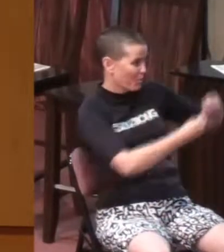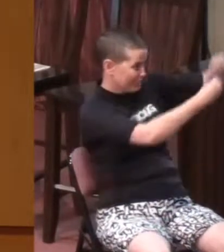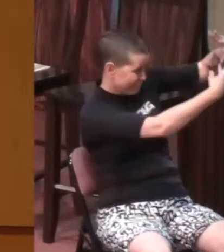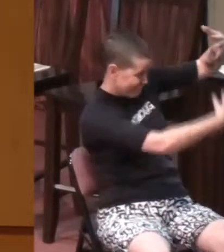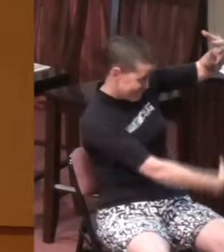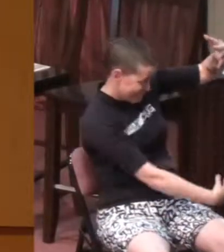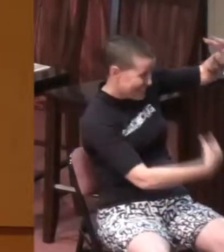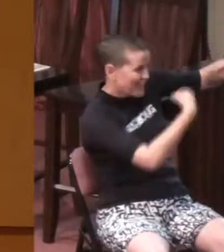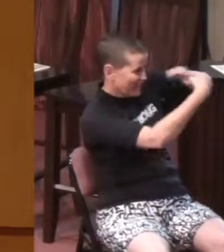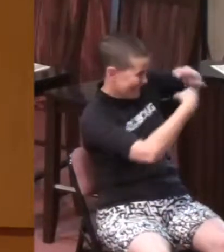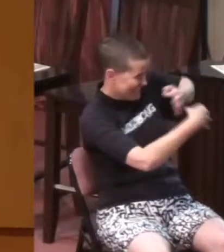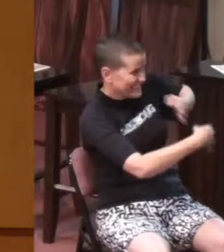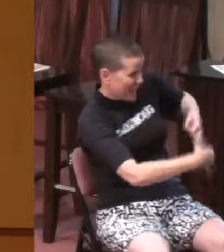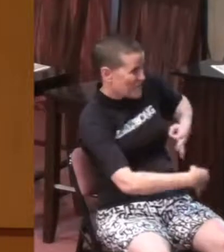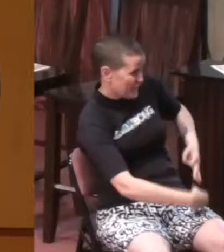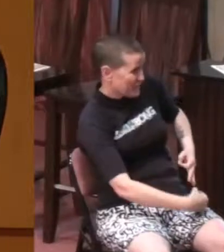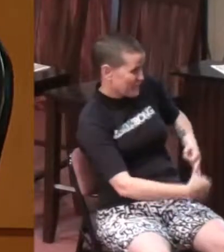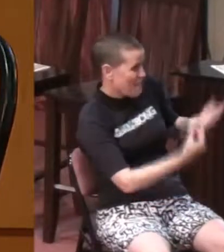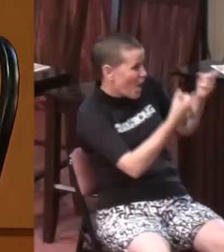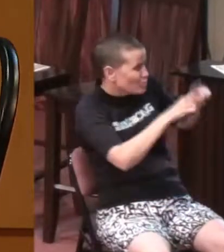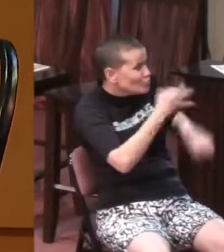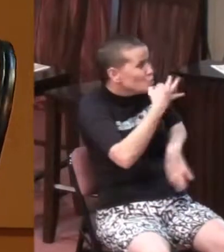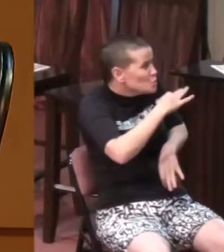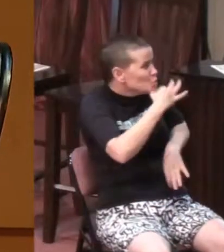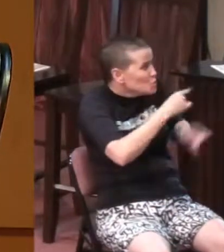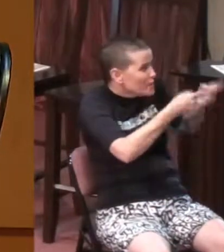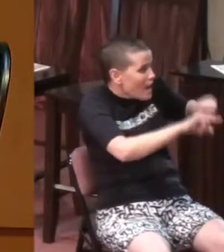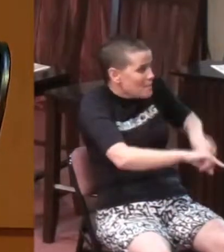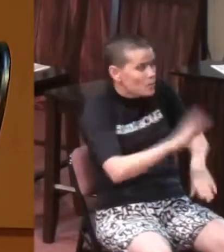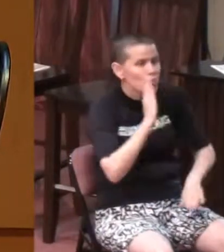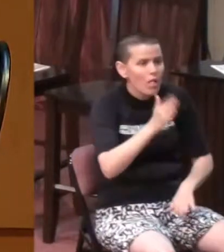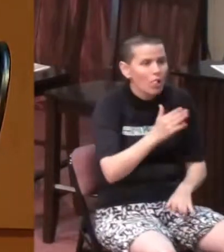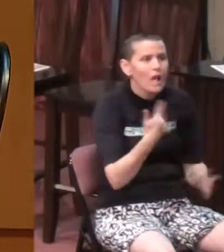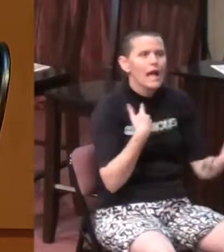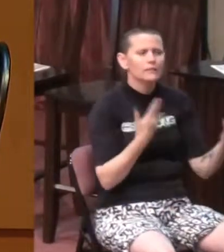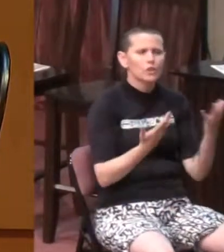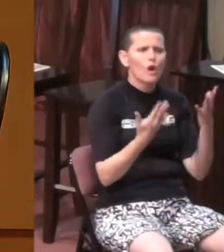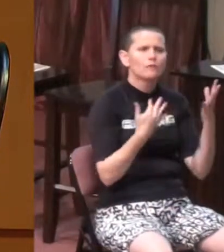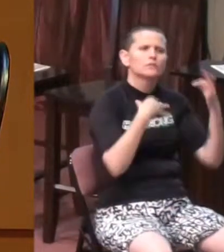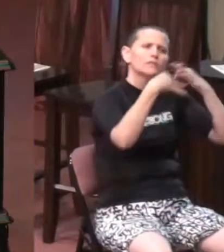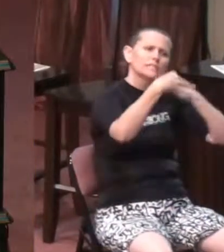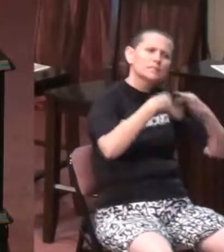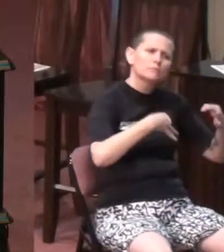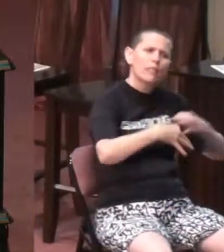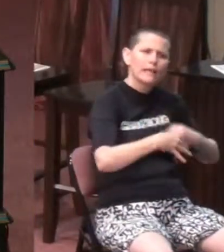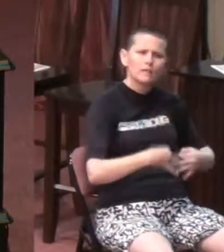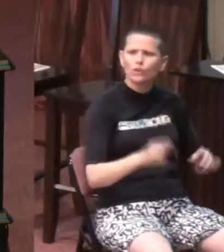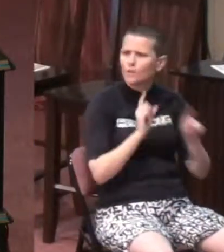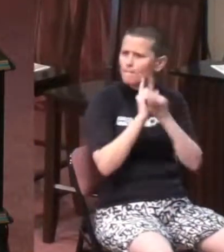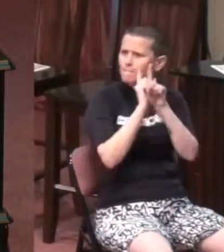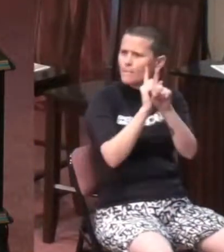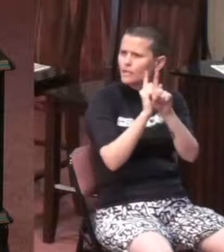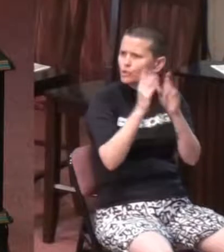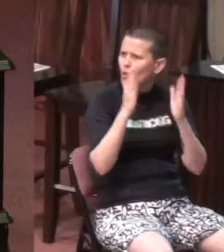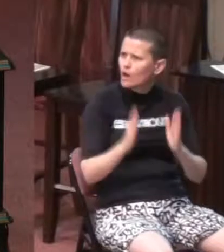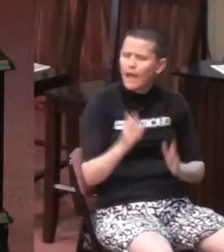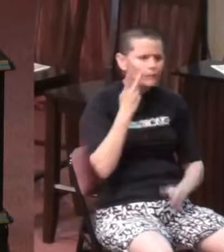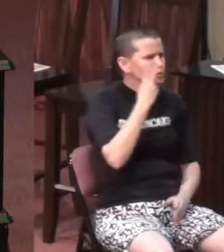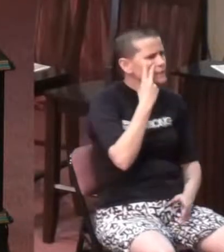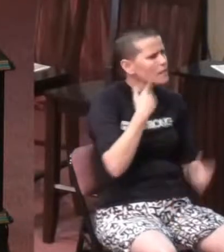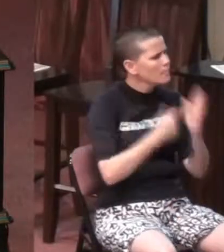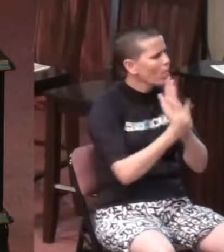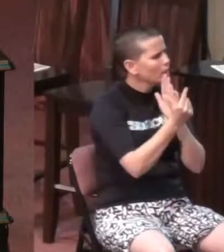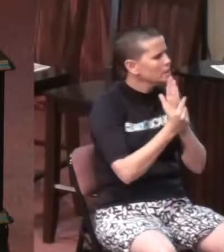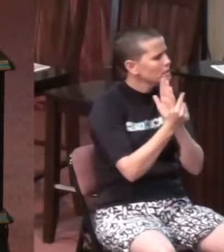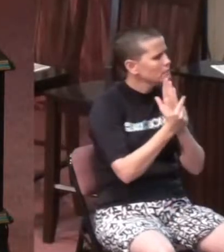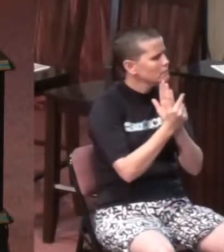coming. And so I started to share with them this mentorship program. Have you seen the back of our bulletin? Have you ever